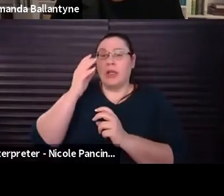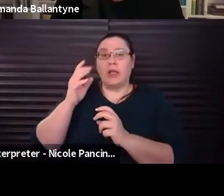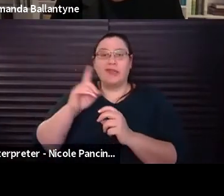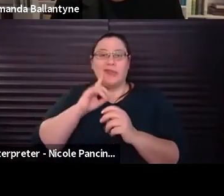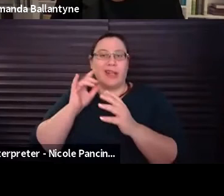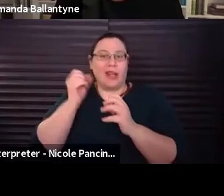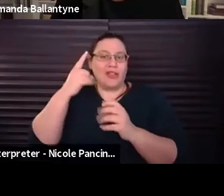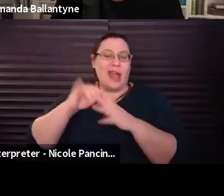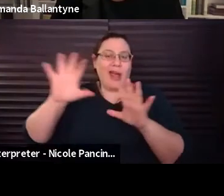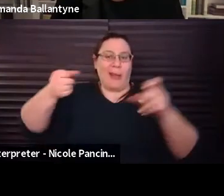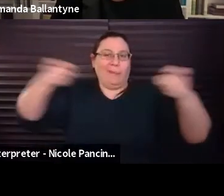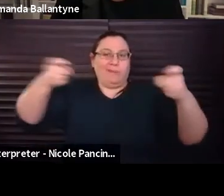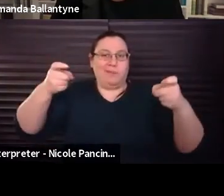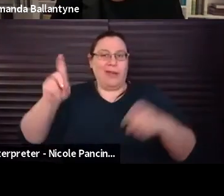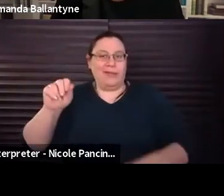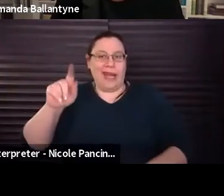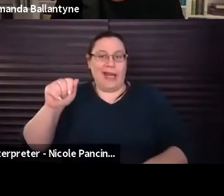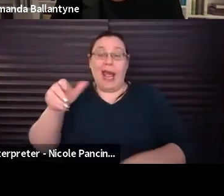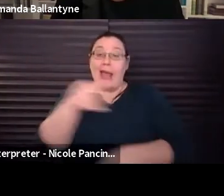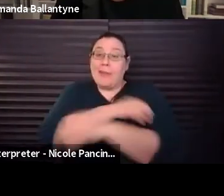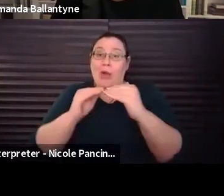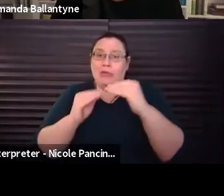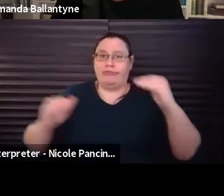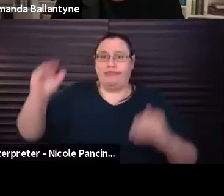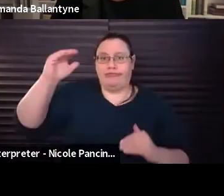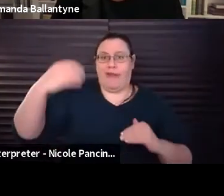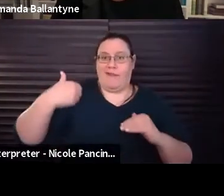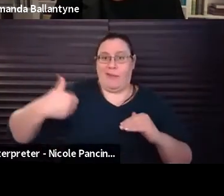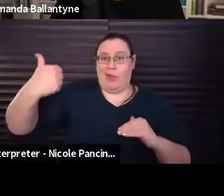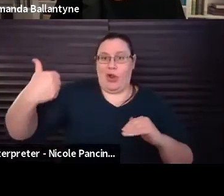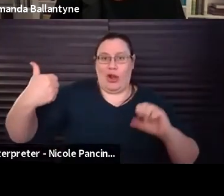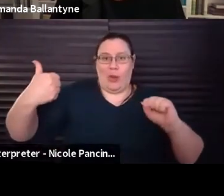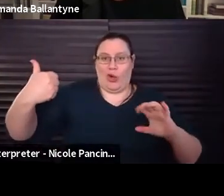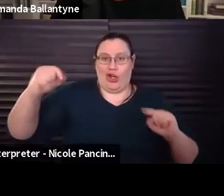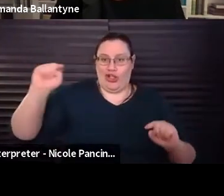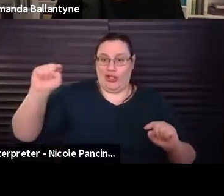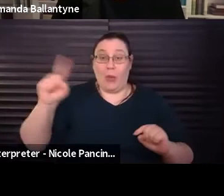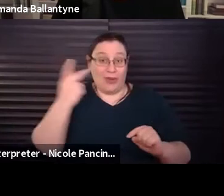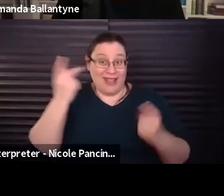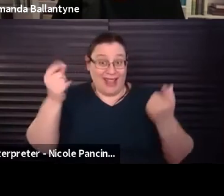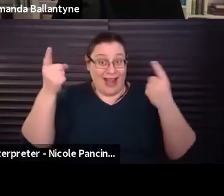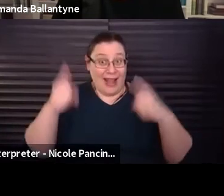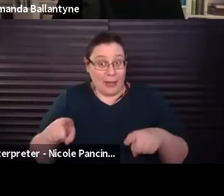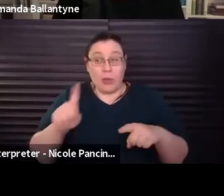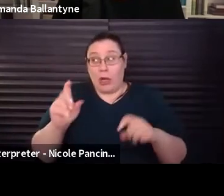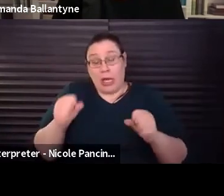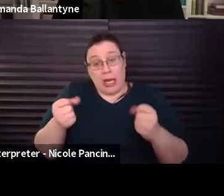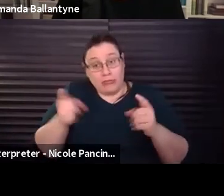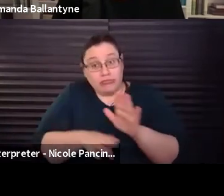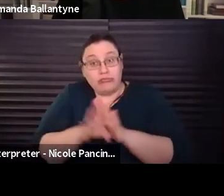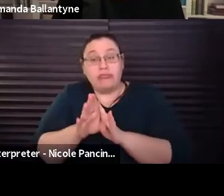of data and the power imbalance between workers and their employers. And the places where we've seen that become possible are in